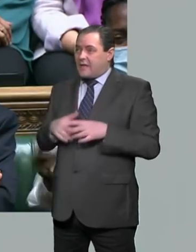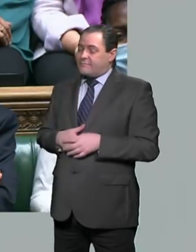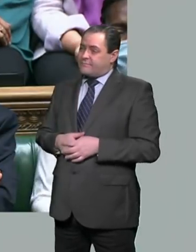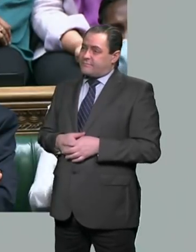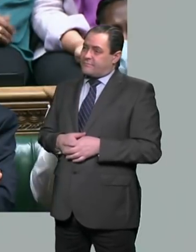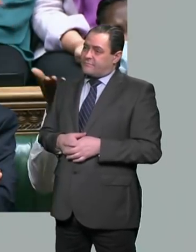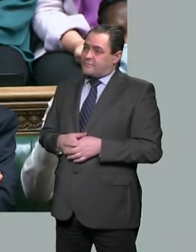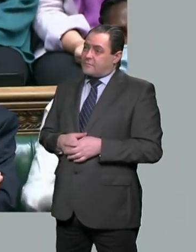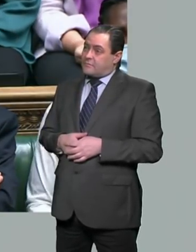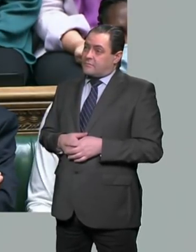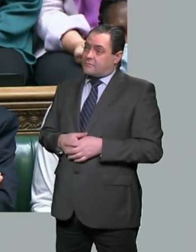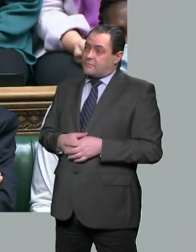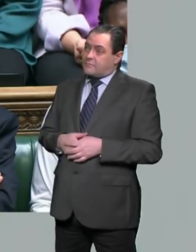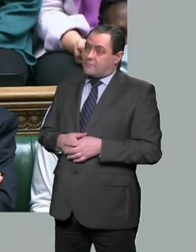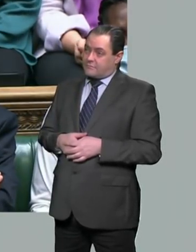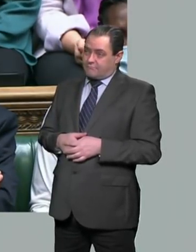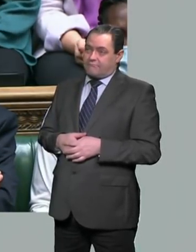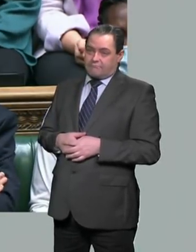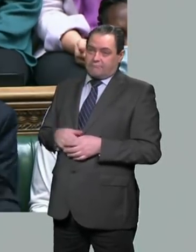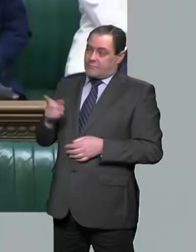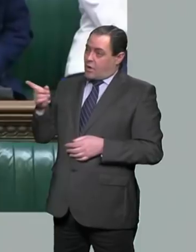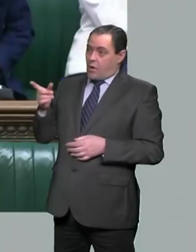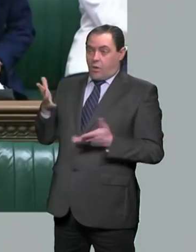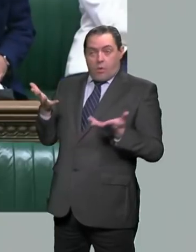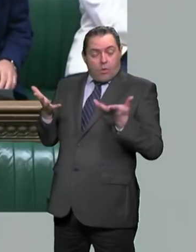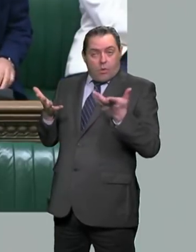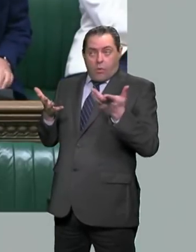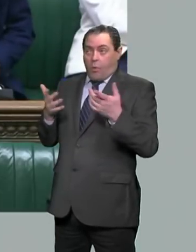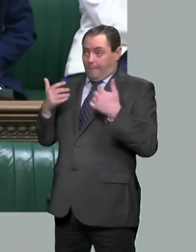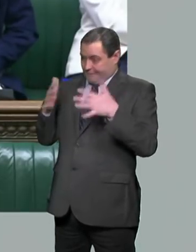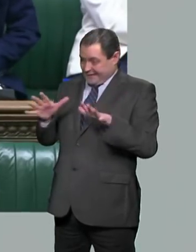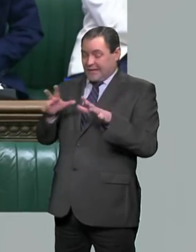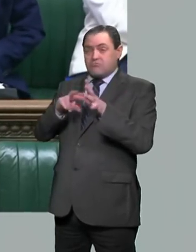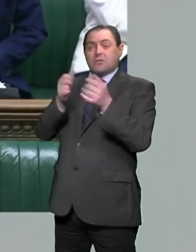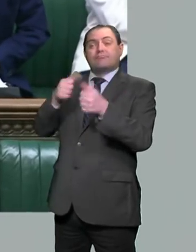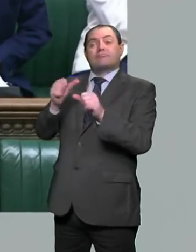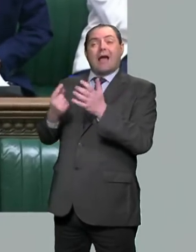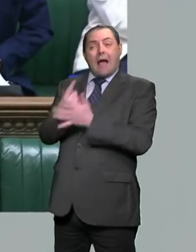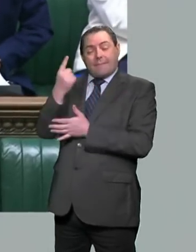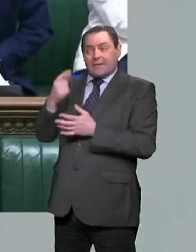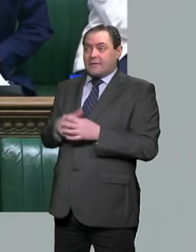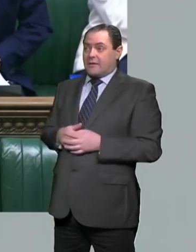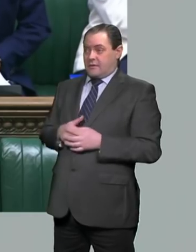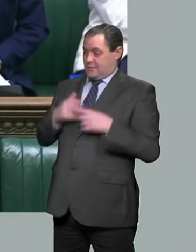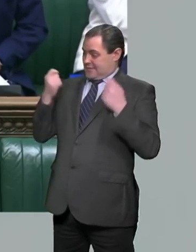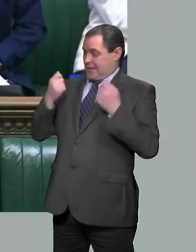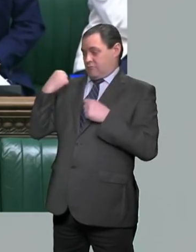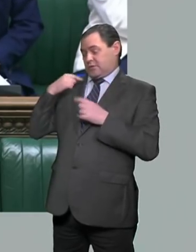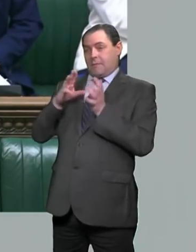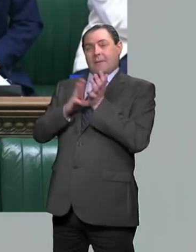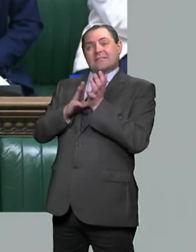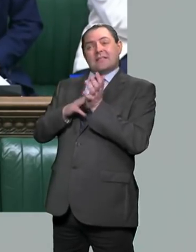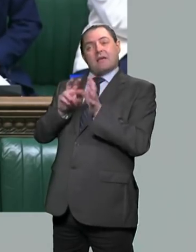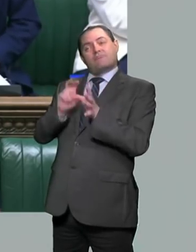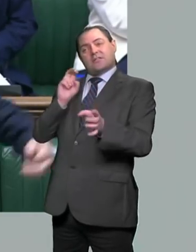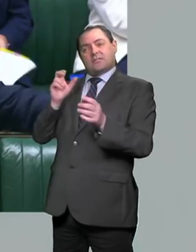he could indicate, Mr. Speaker, what we're doing, which we delivered, Mr. Speaker, and whose anniversary we celebrated on Monday. And what